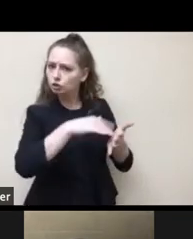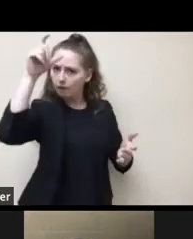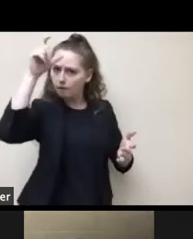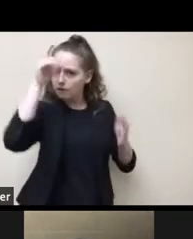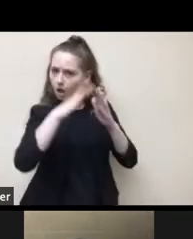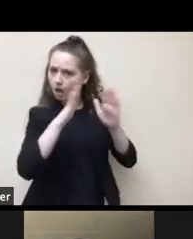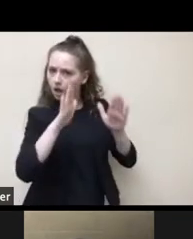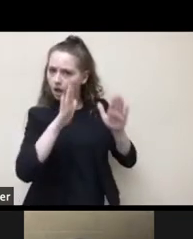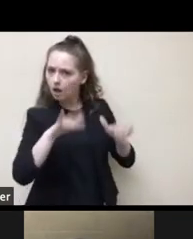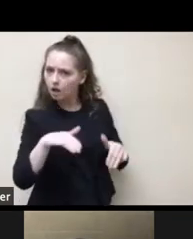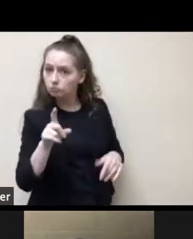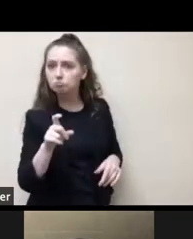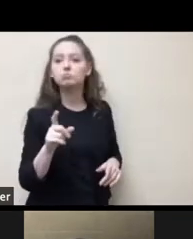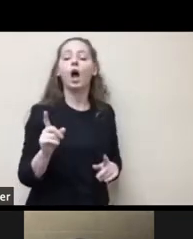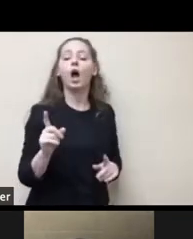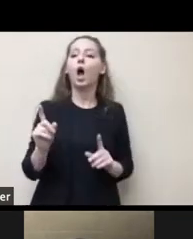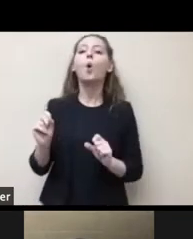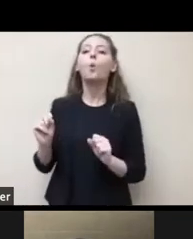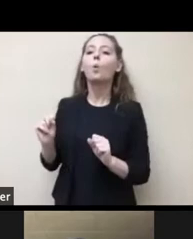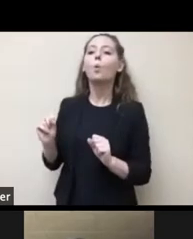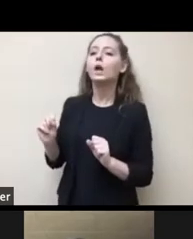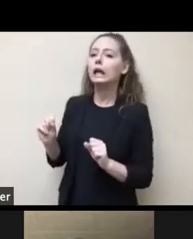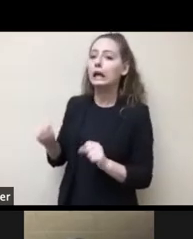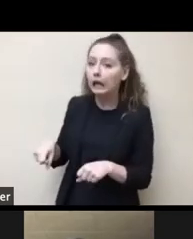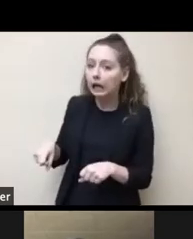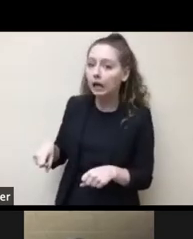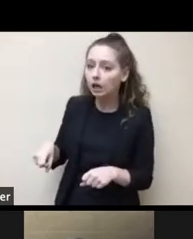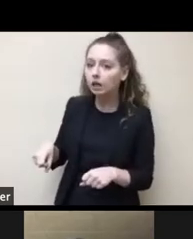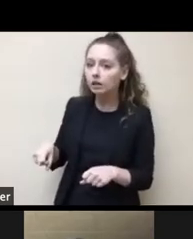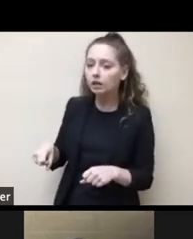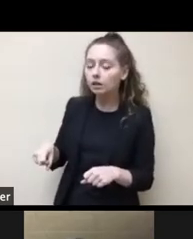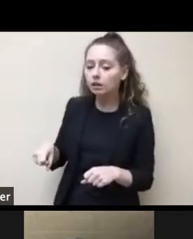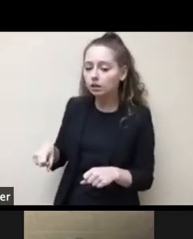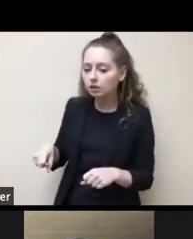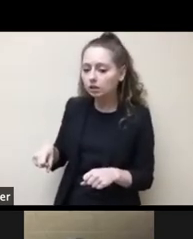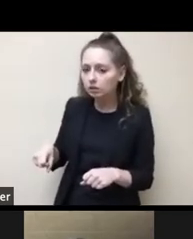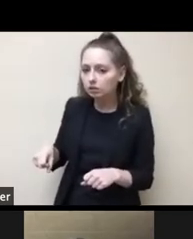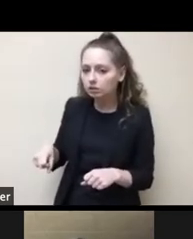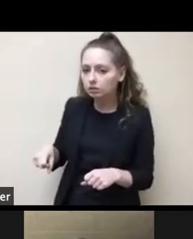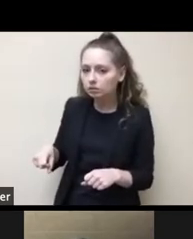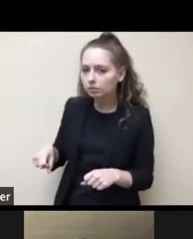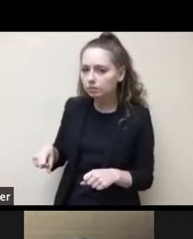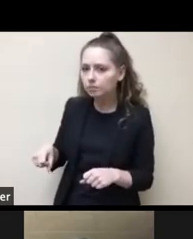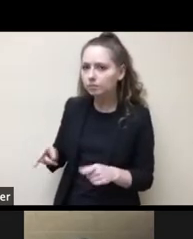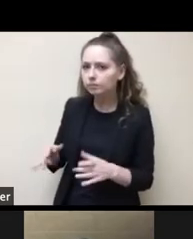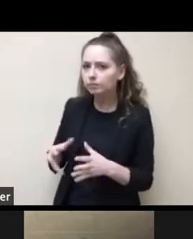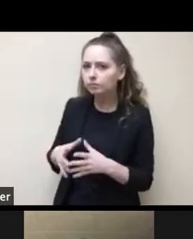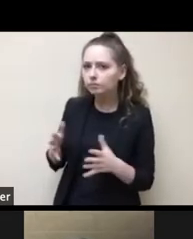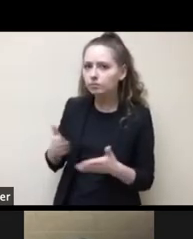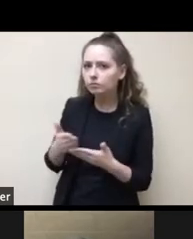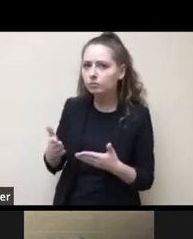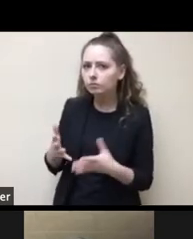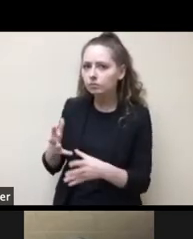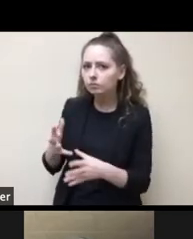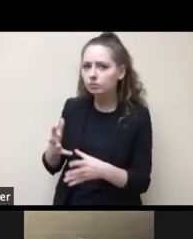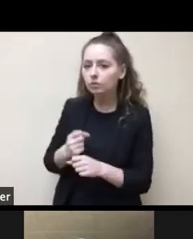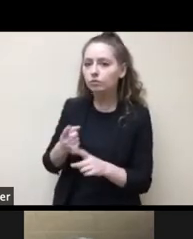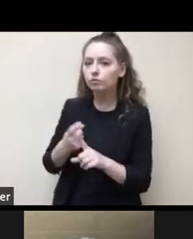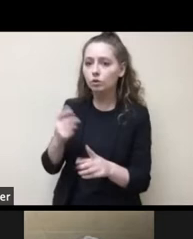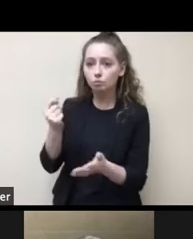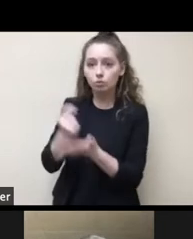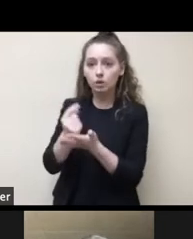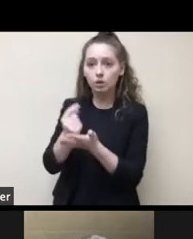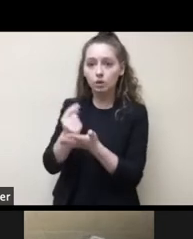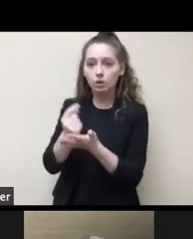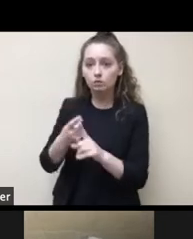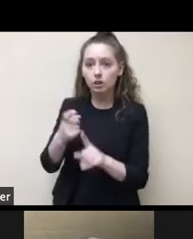We can. There hasn't been many, a lot of the supplies that we've been getting, obviously, through trade ones out in Chicago and some other